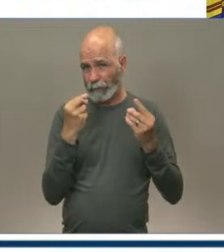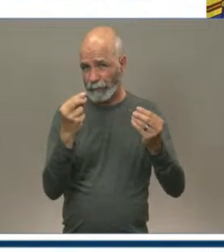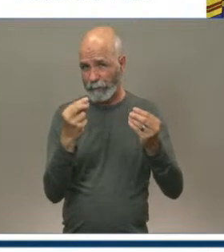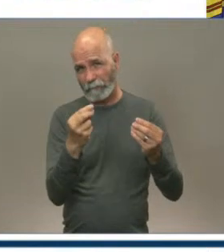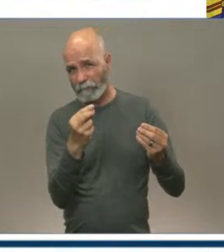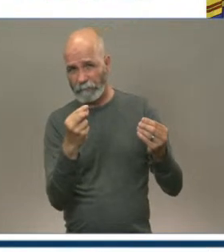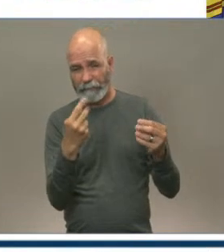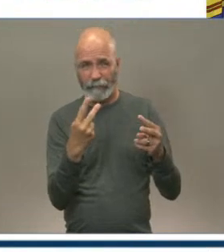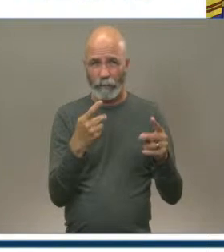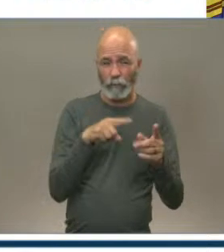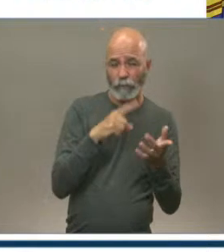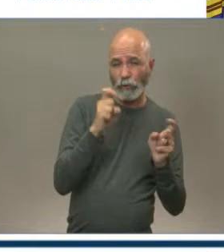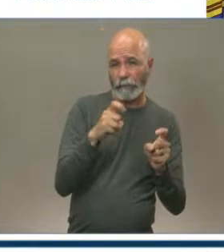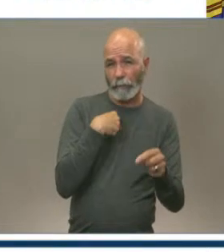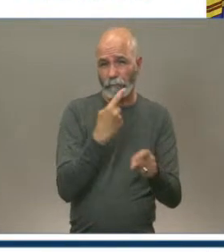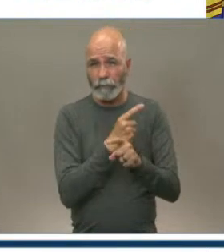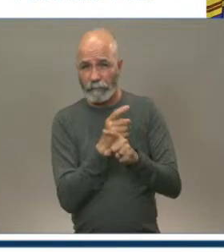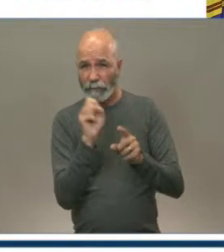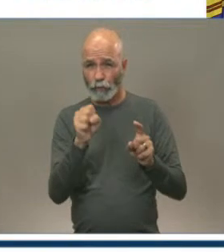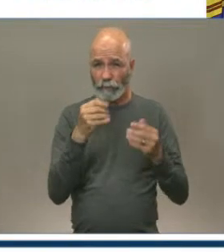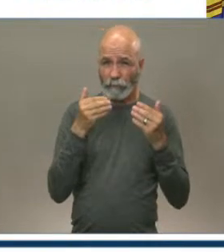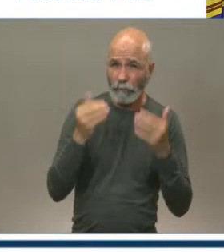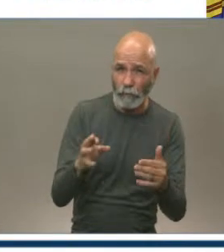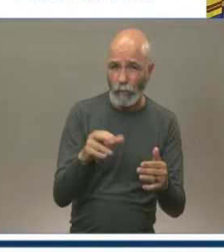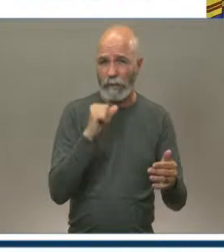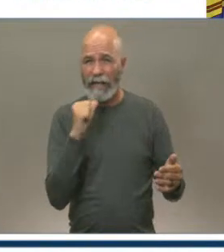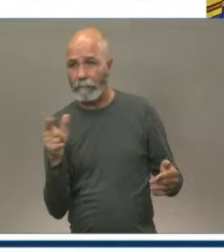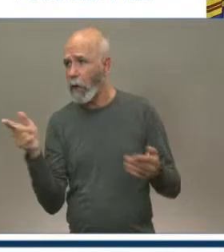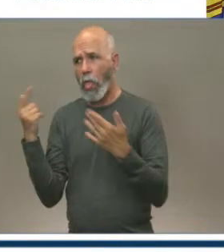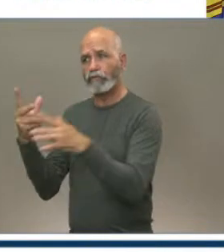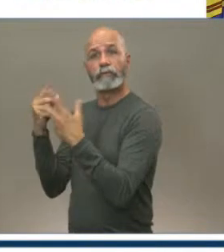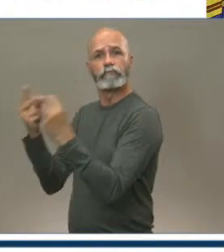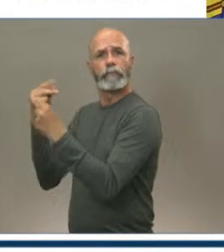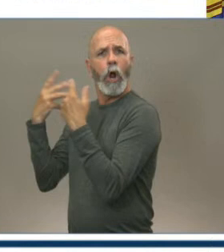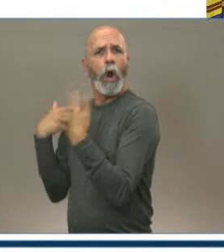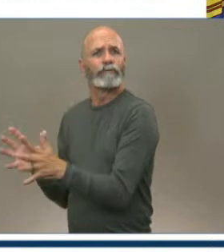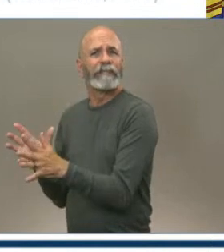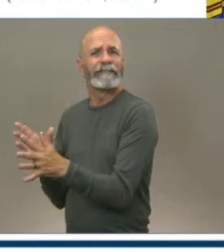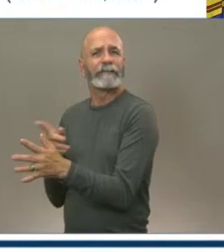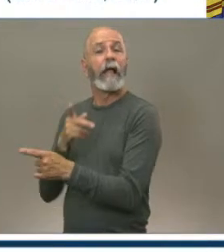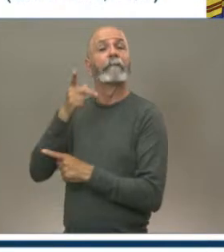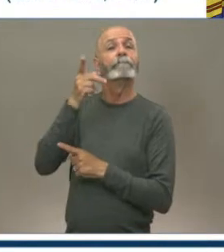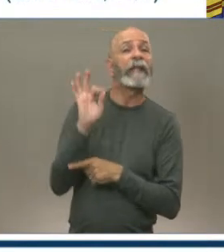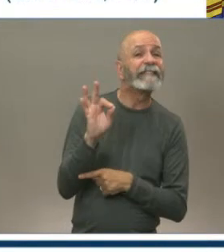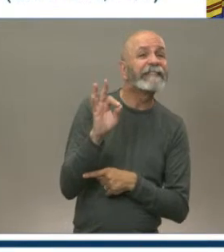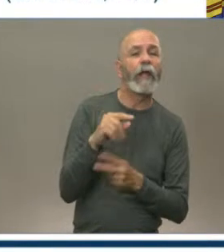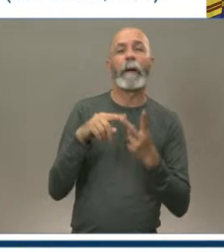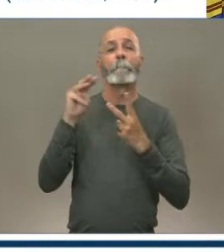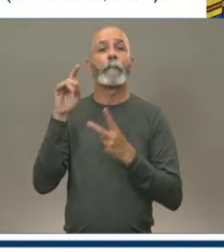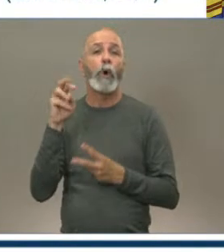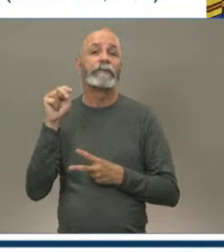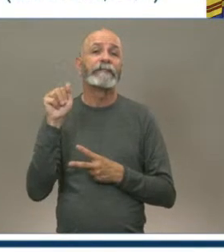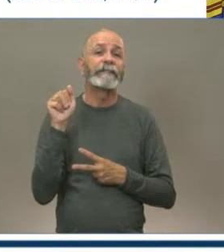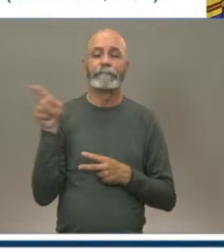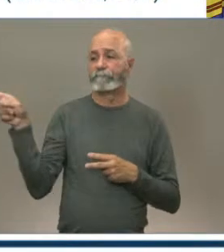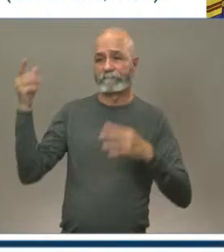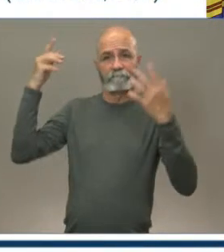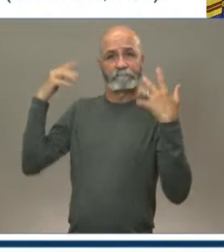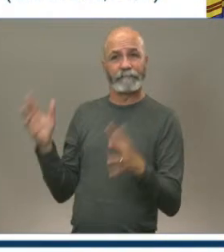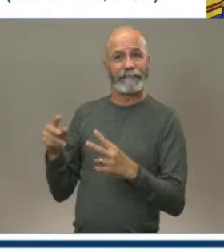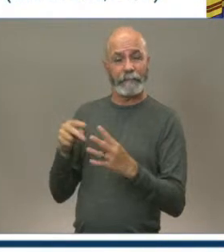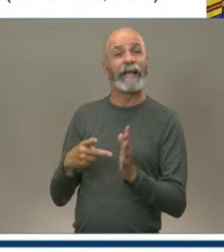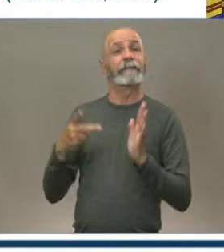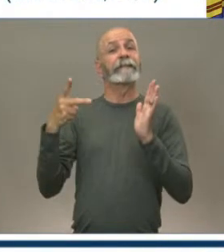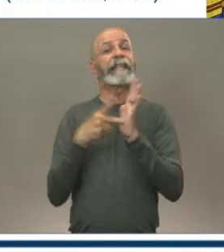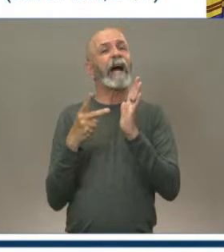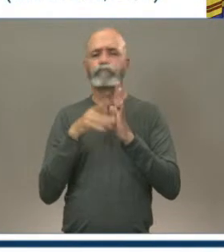vaccine products. Certainly we know that people who had their first dose with Pfizer or Moderna, their second dose will be an mRNA product.